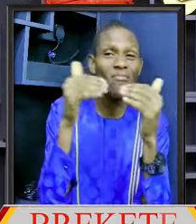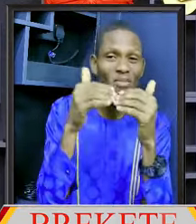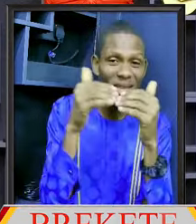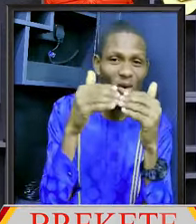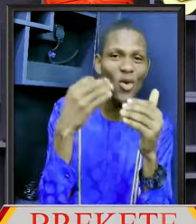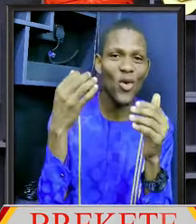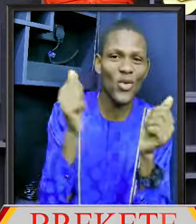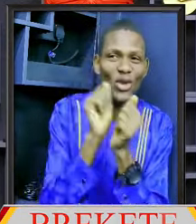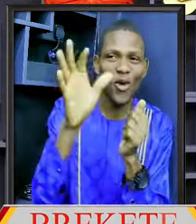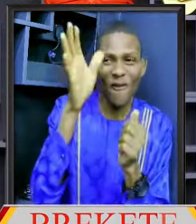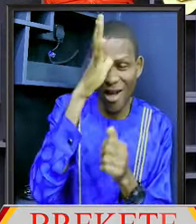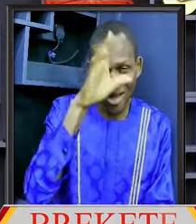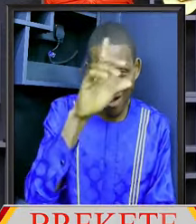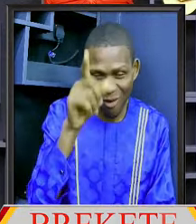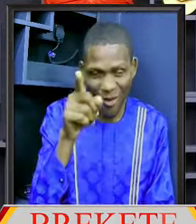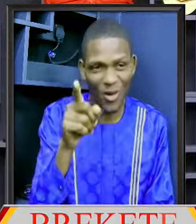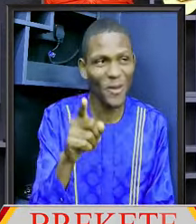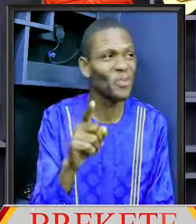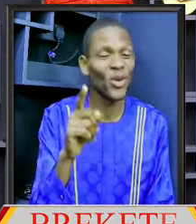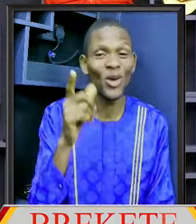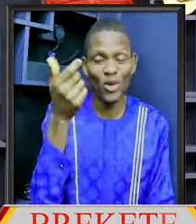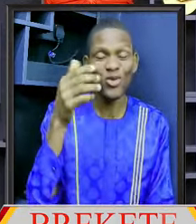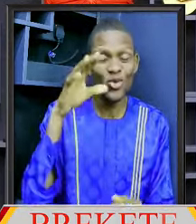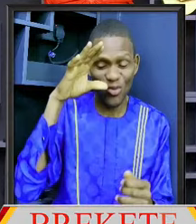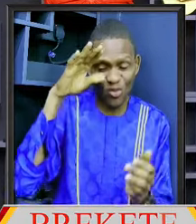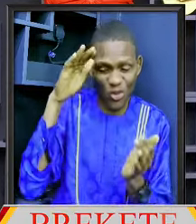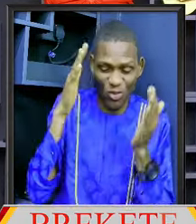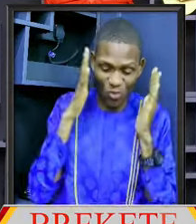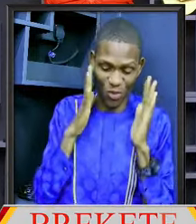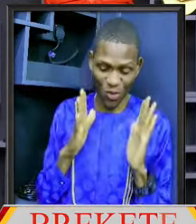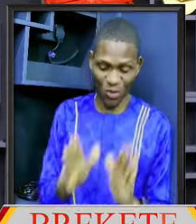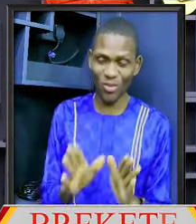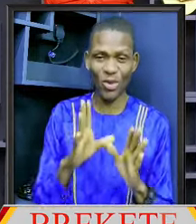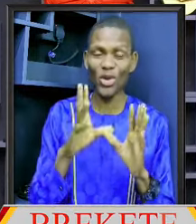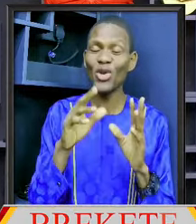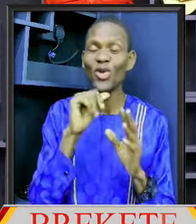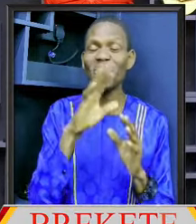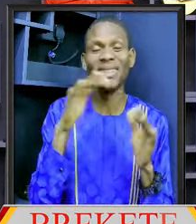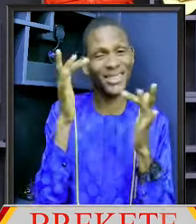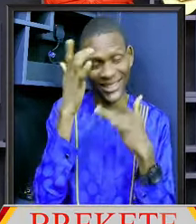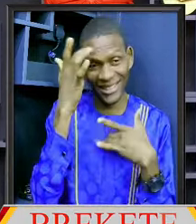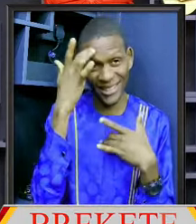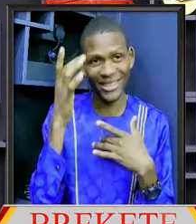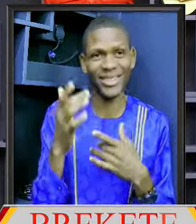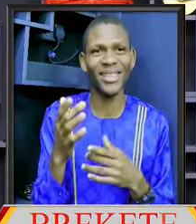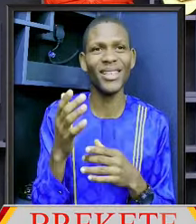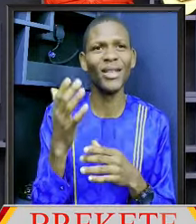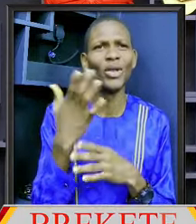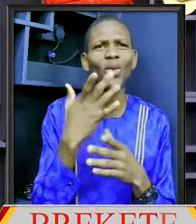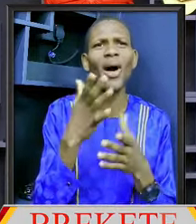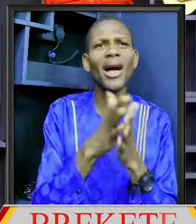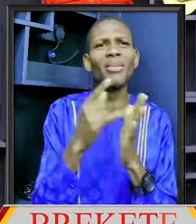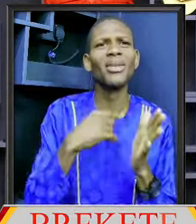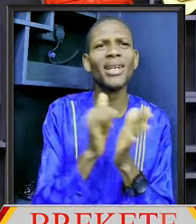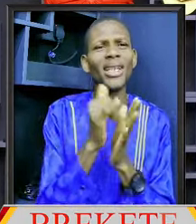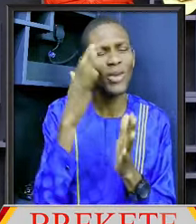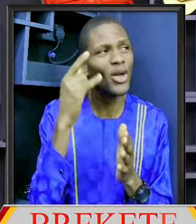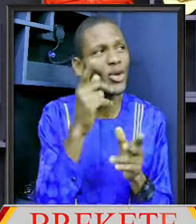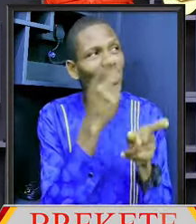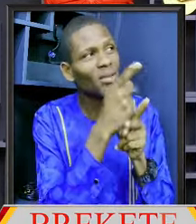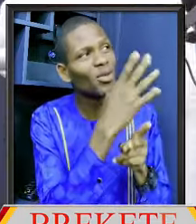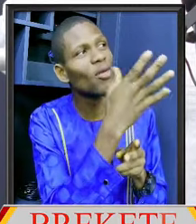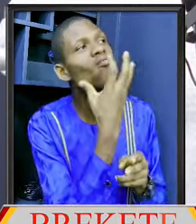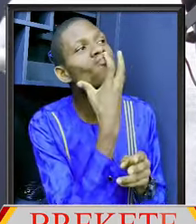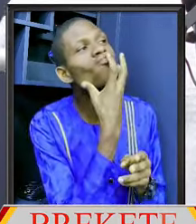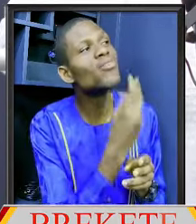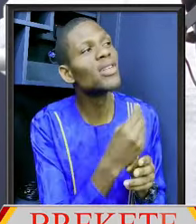No be una papa age mate. Small body no be sickness. Wait. Somebody be ask me, say whether na make you keep your beer beer. In fact,